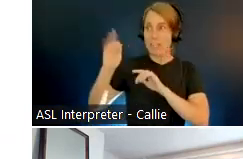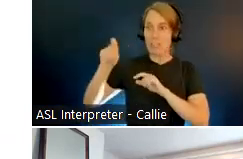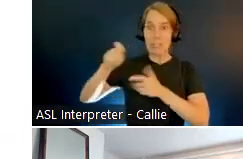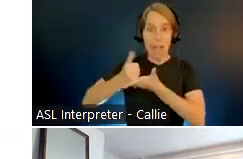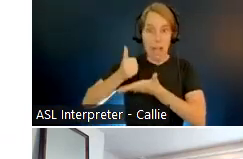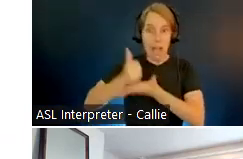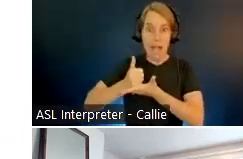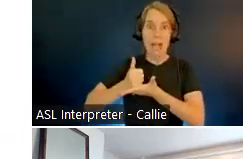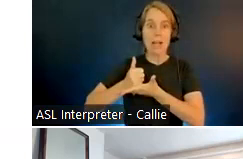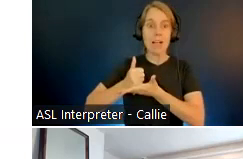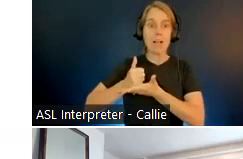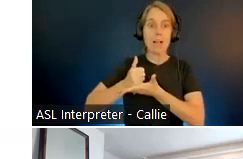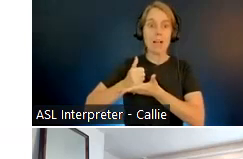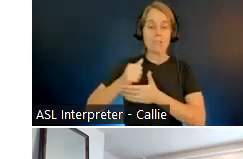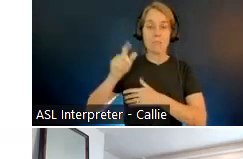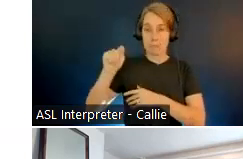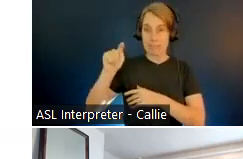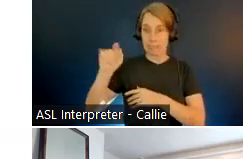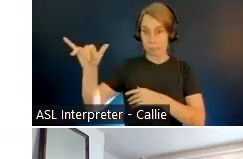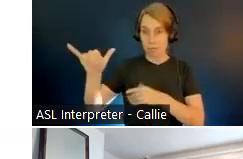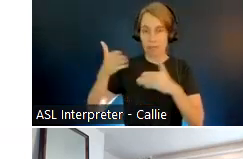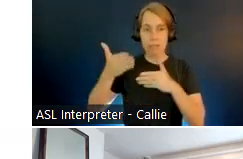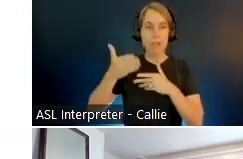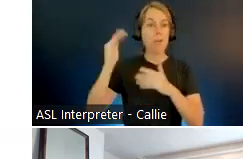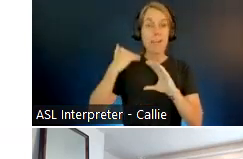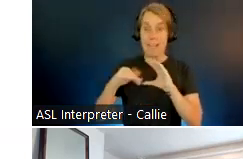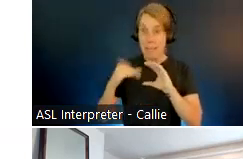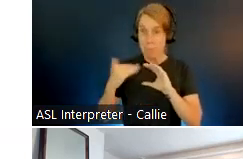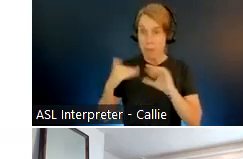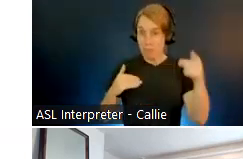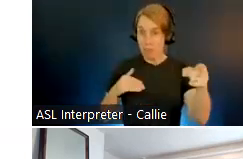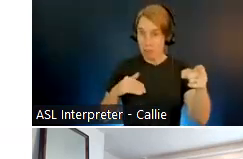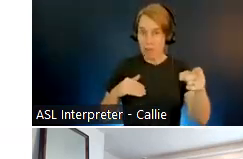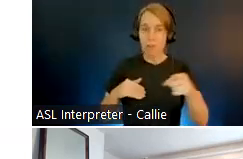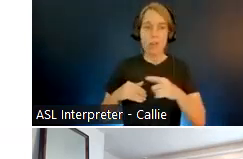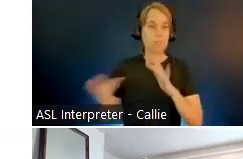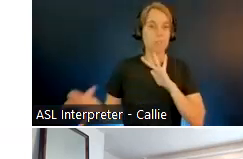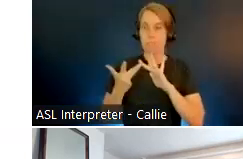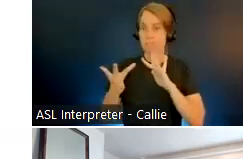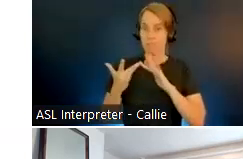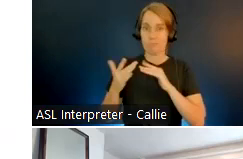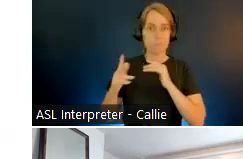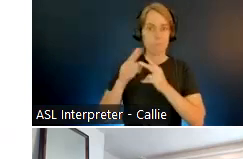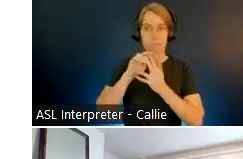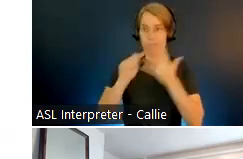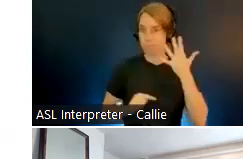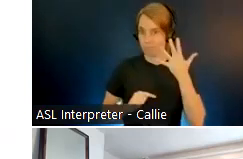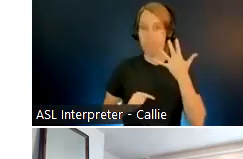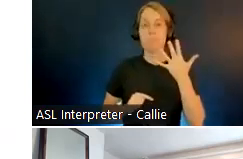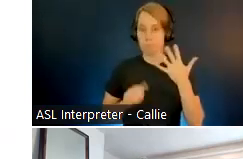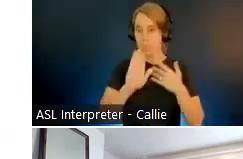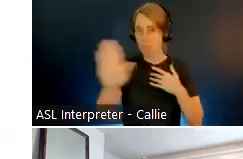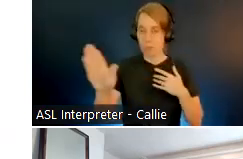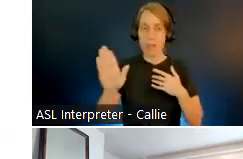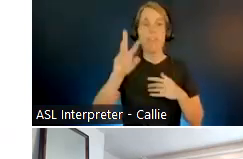TTY. If you prefer email, that's just fine with us. And do take advantage of our